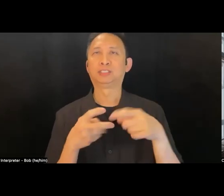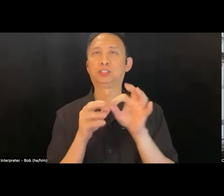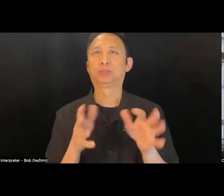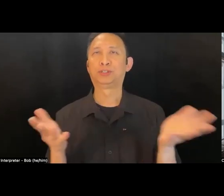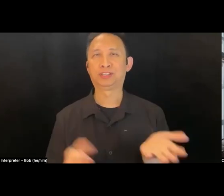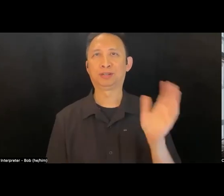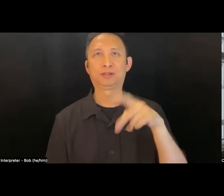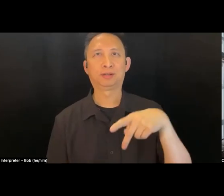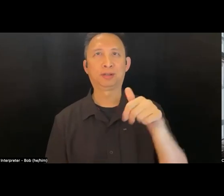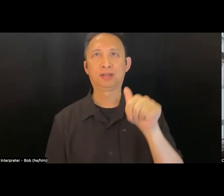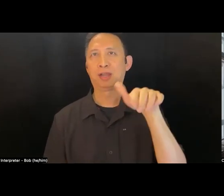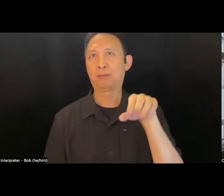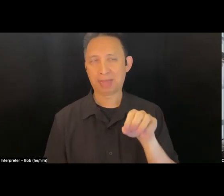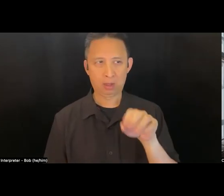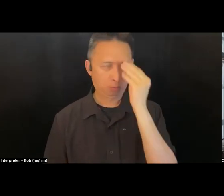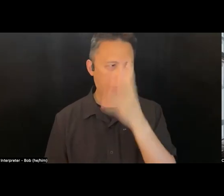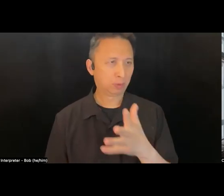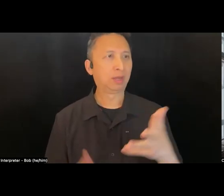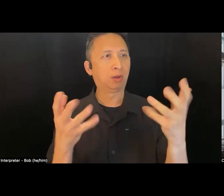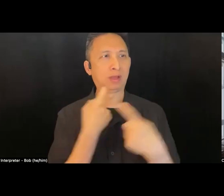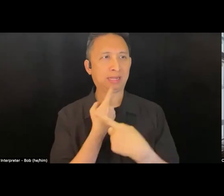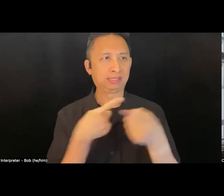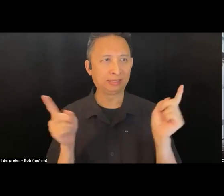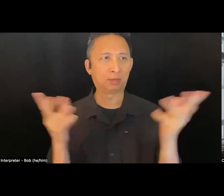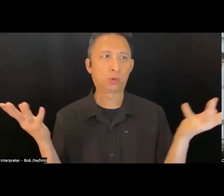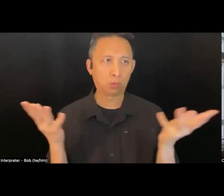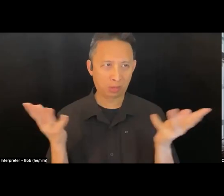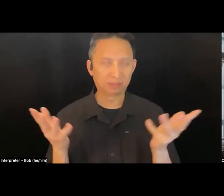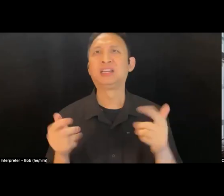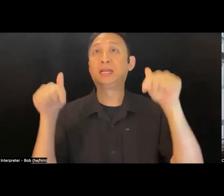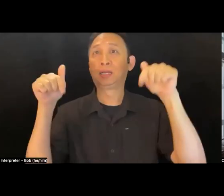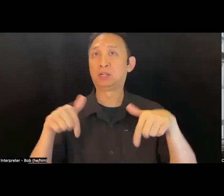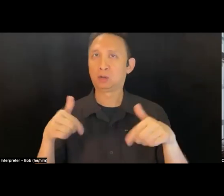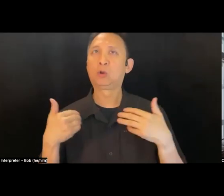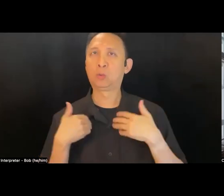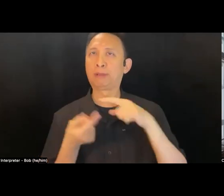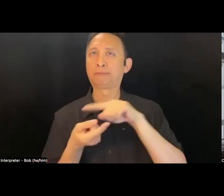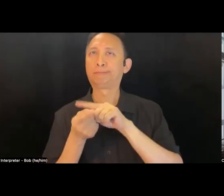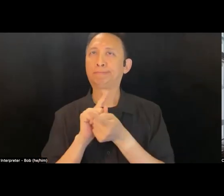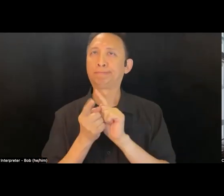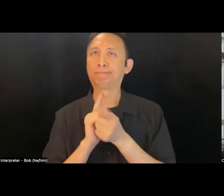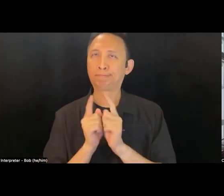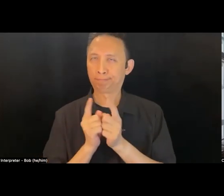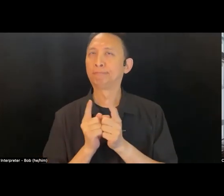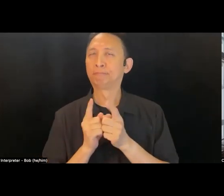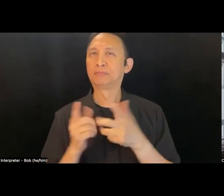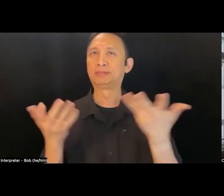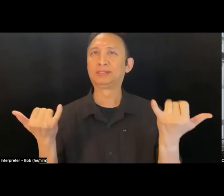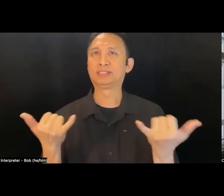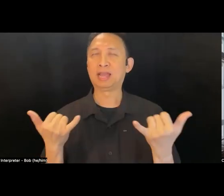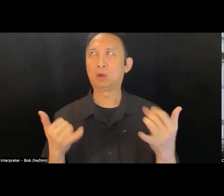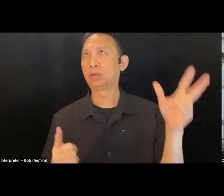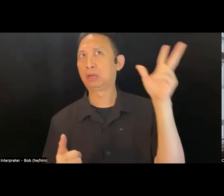estamos en la llamada de hoy apoyando con interpretación simultánea al inglés y al español para el evento de hoy. So